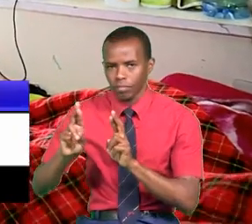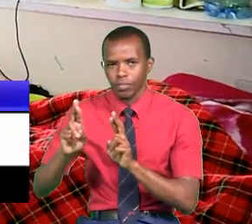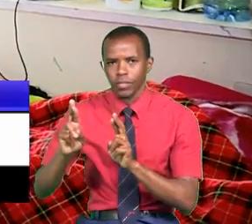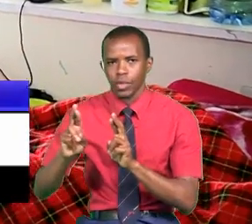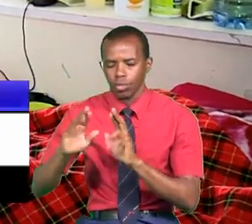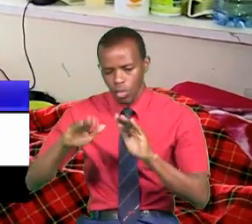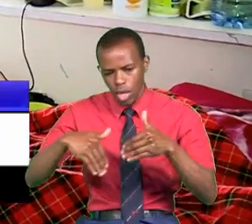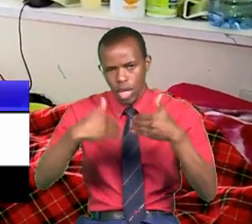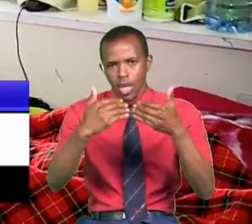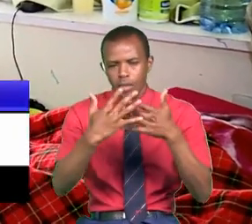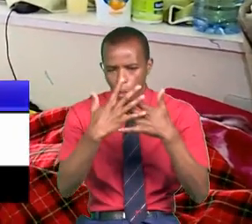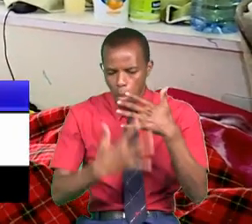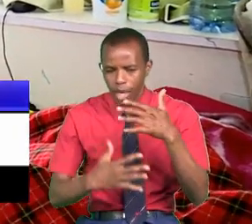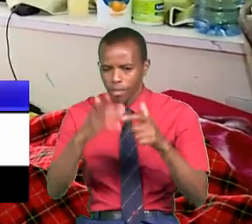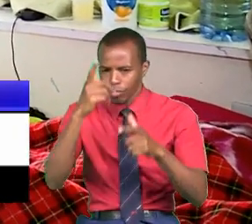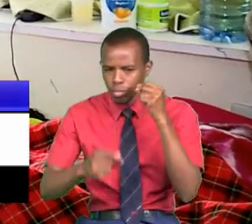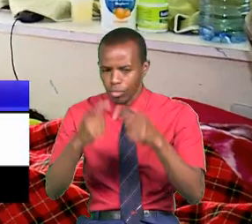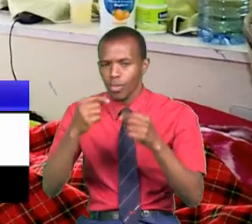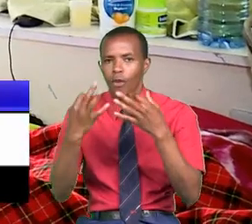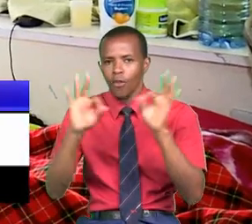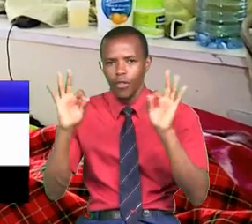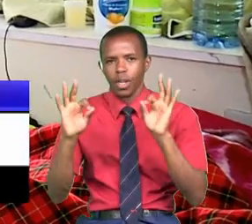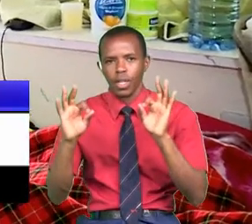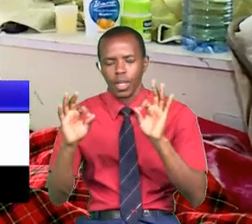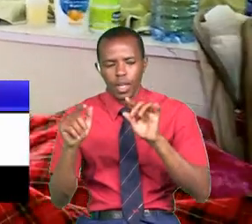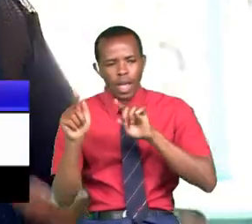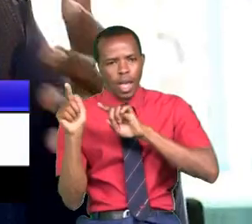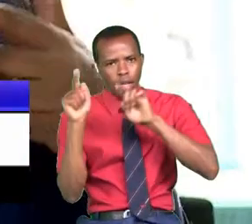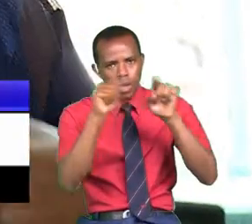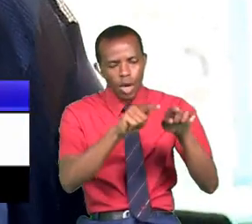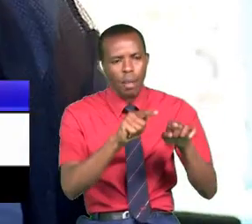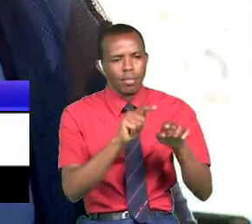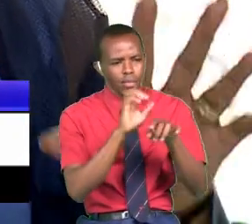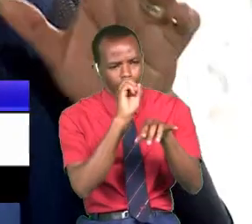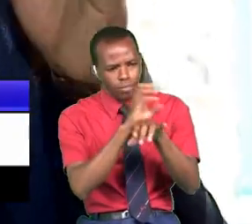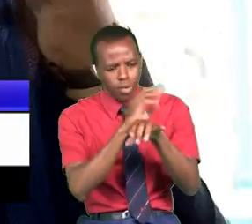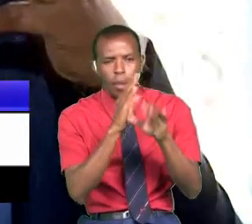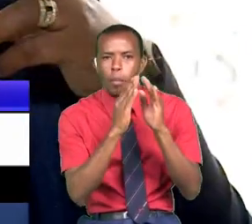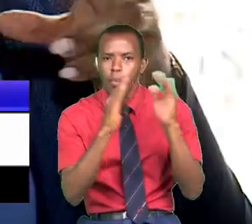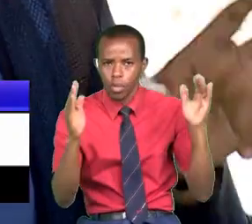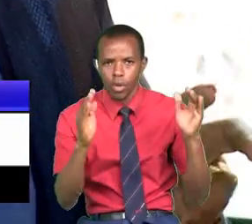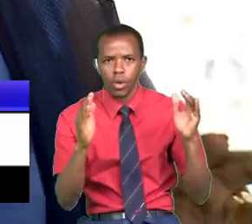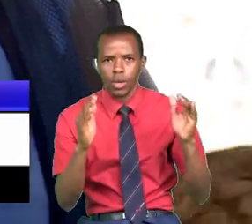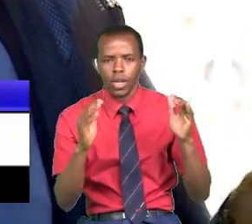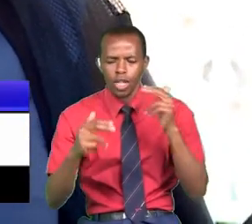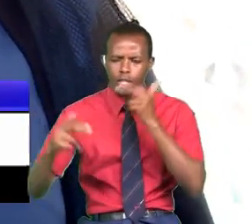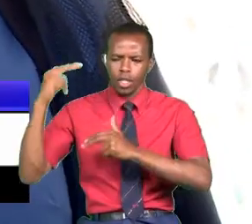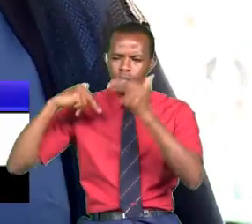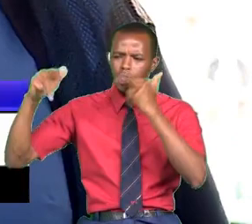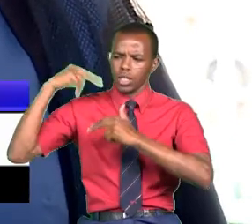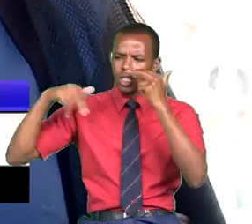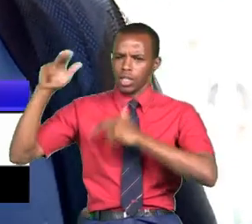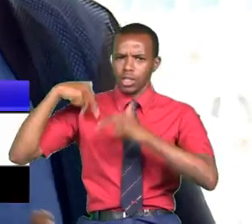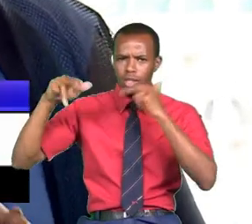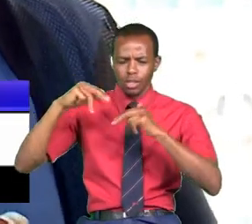give voluntarily, now you are invited here. So here you are again taken through. They counsel you more. They take a history. There is usually a screening